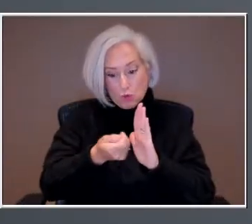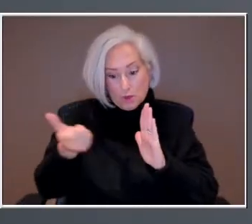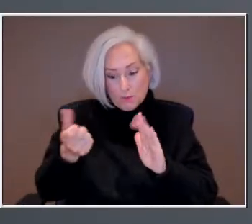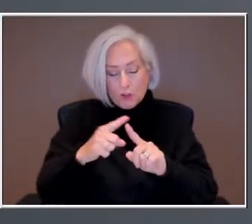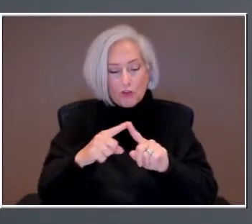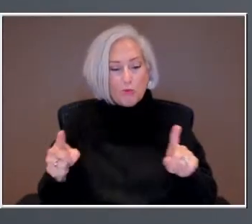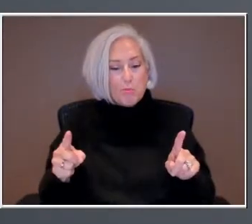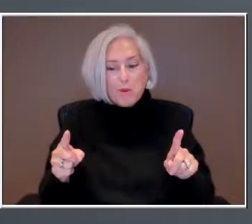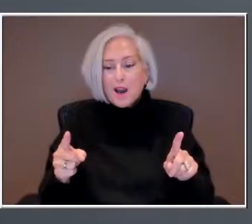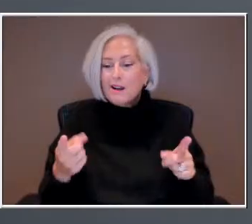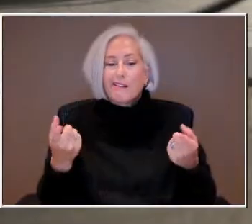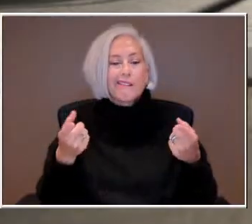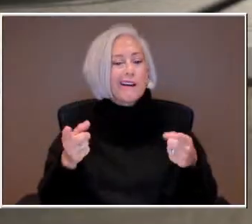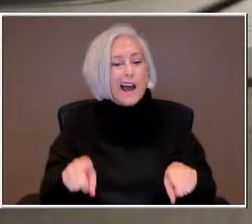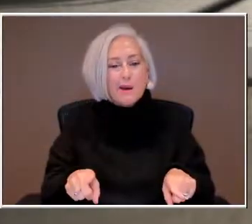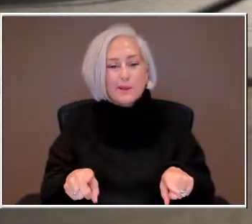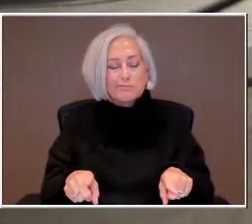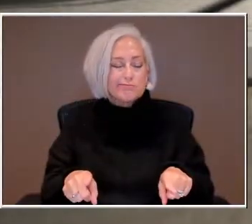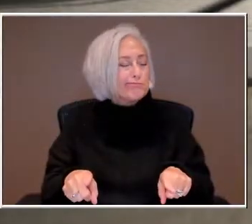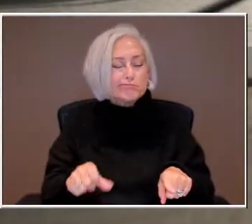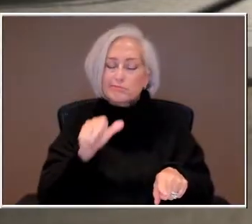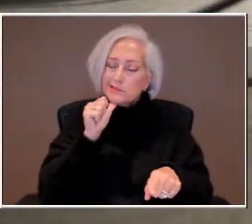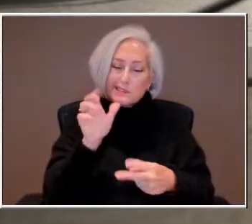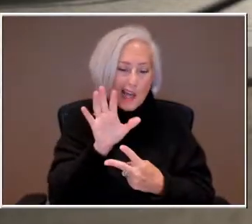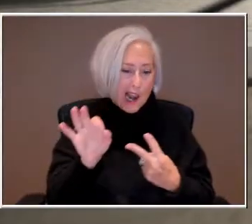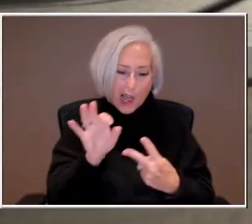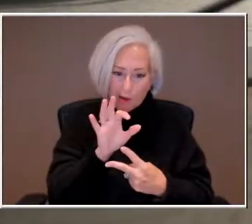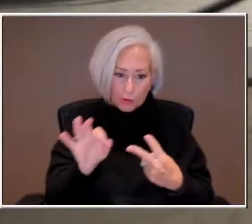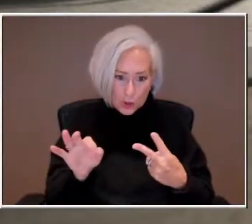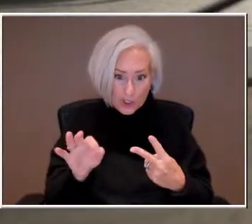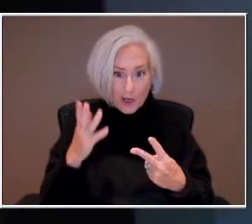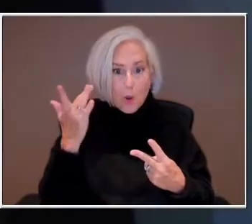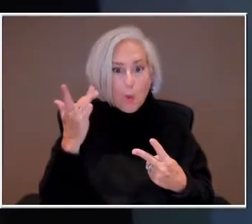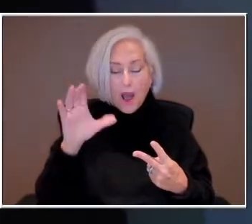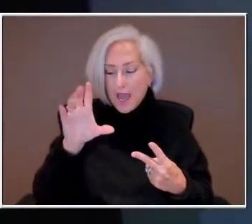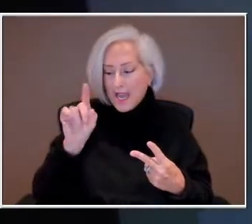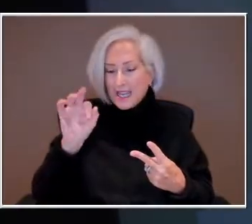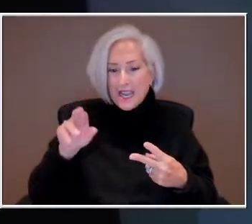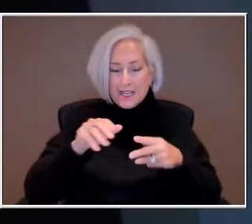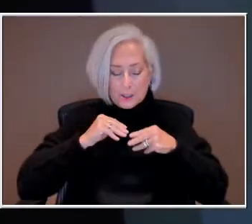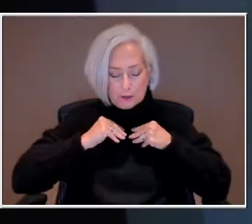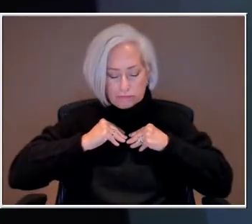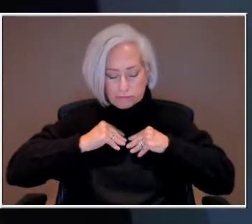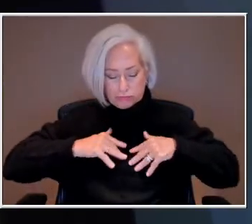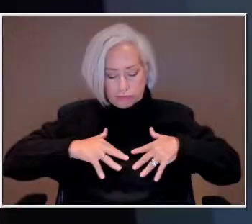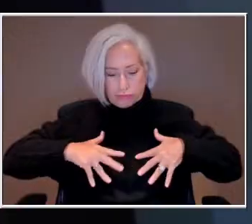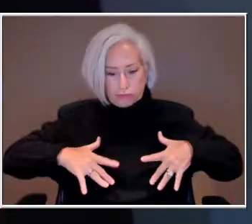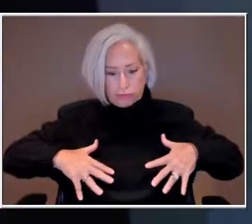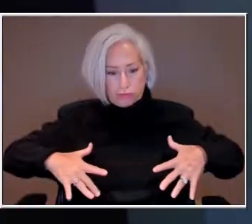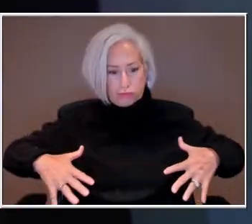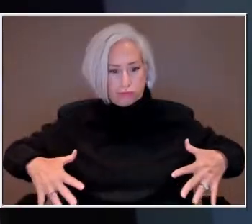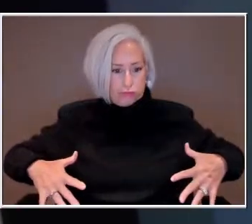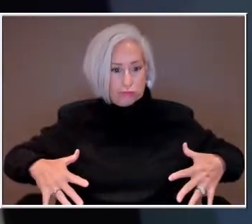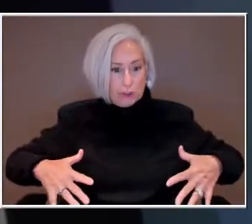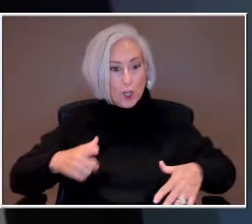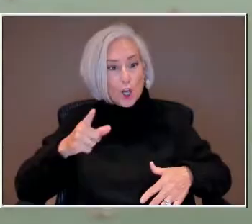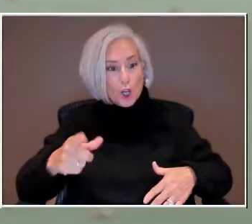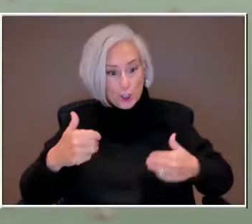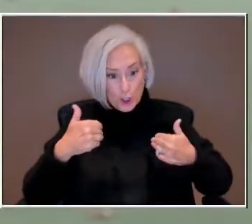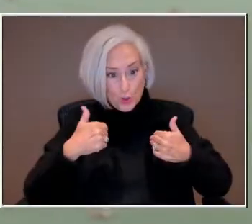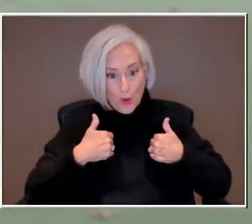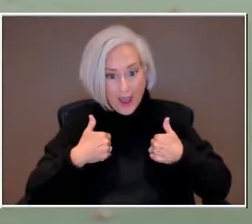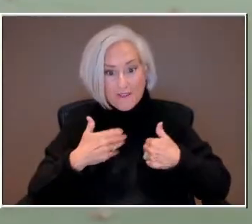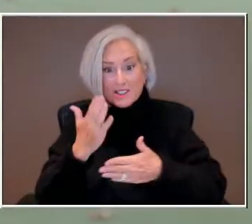is not an option as the cancer has spread. He says, you also have lesions in your